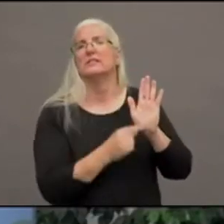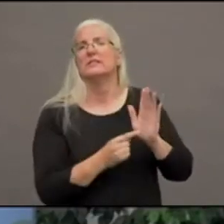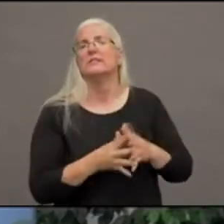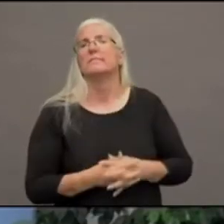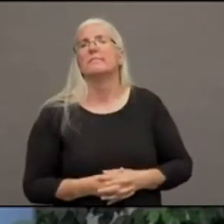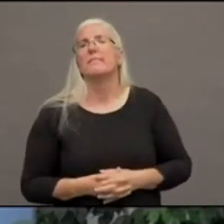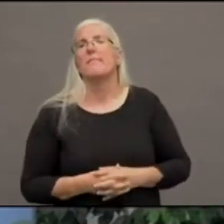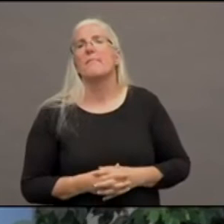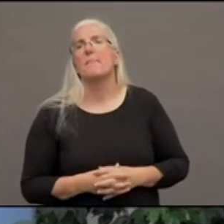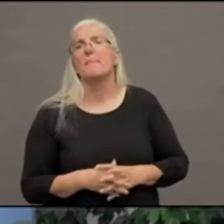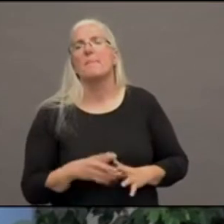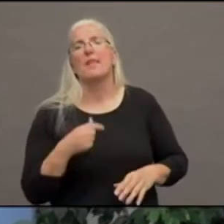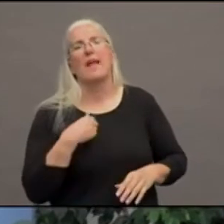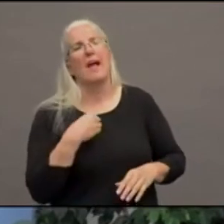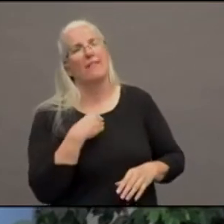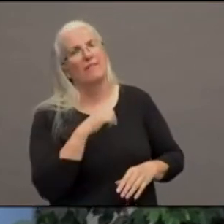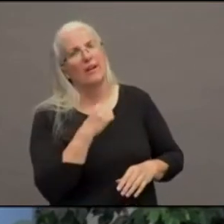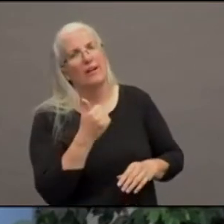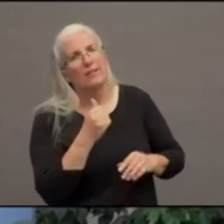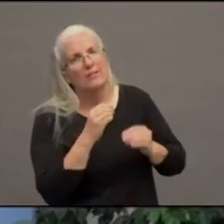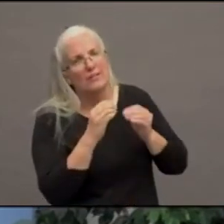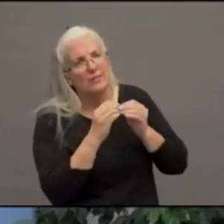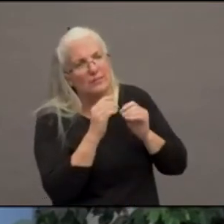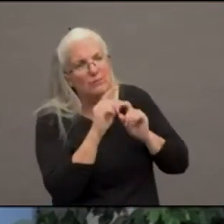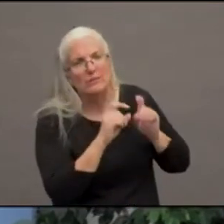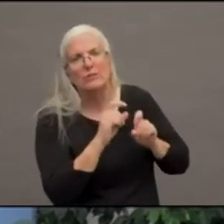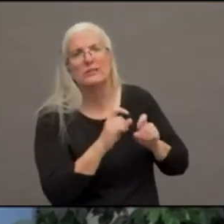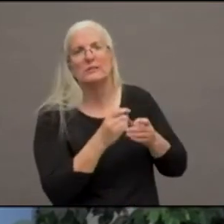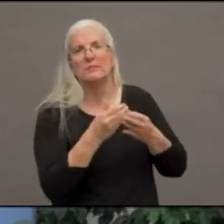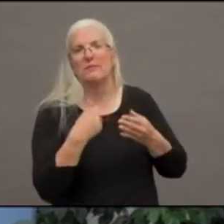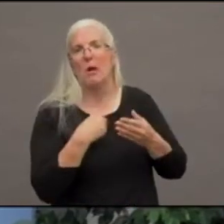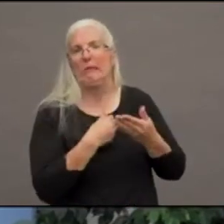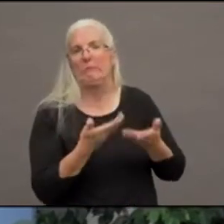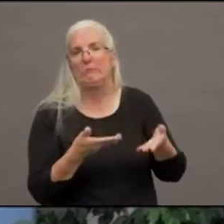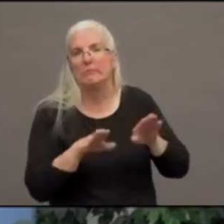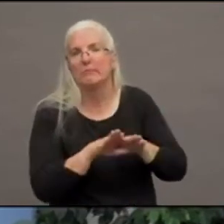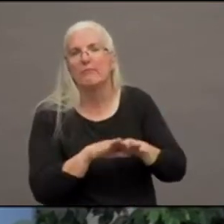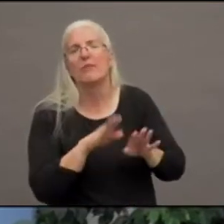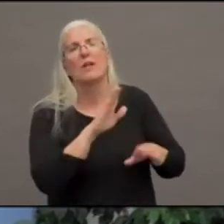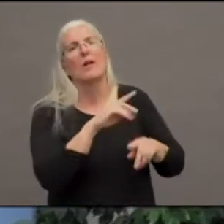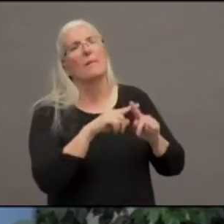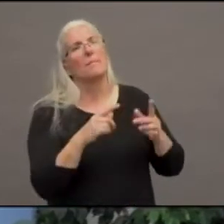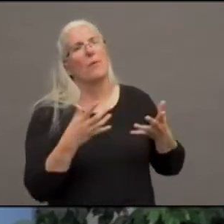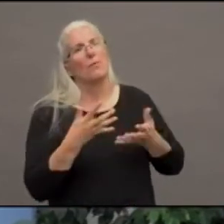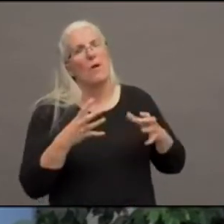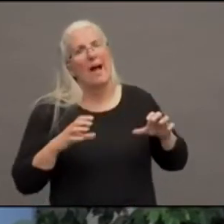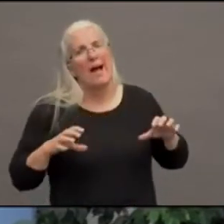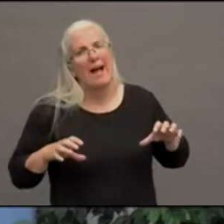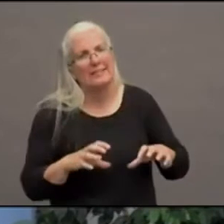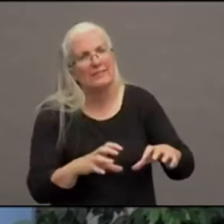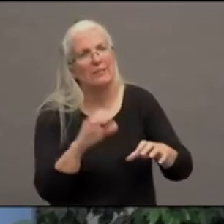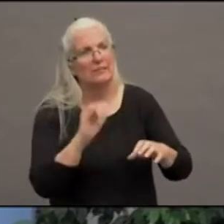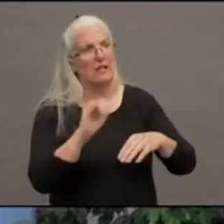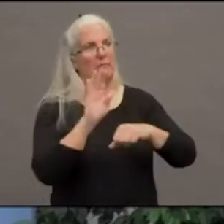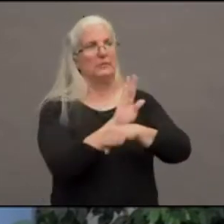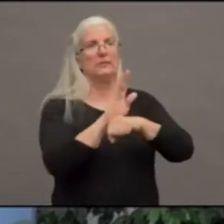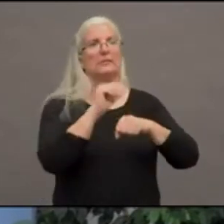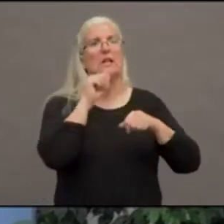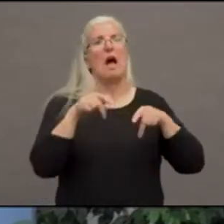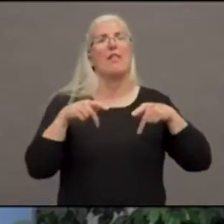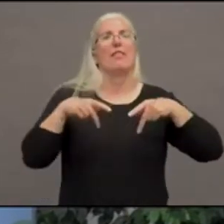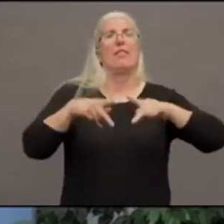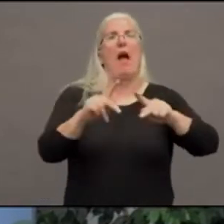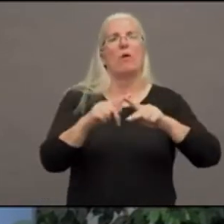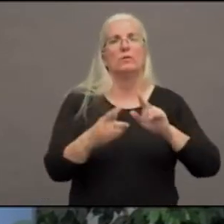James. There are some businesses and activities that are not being allowed to resume operations. Can